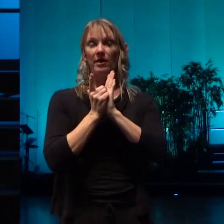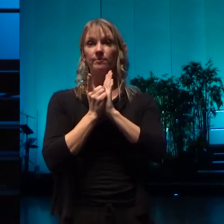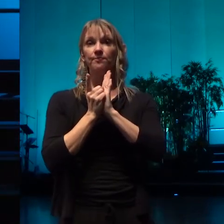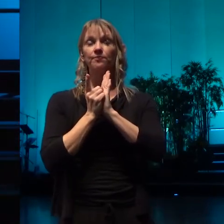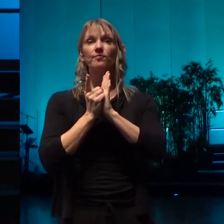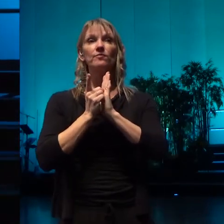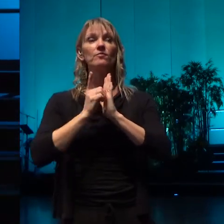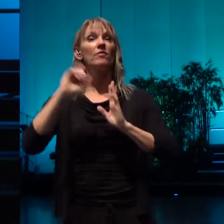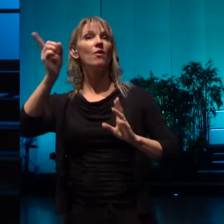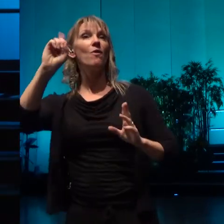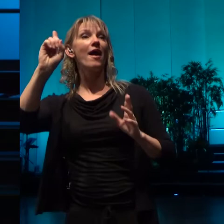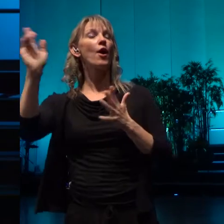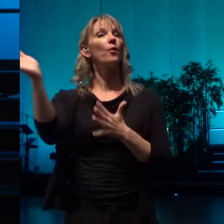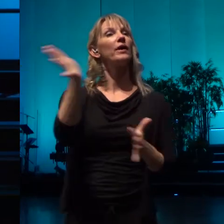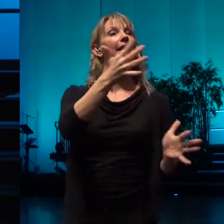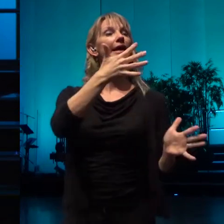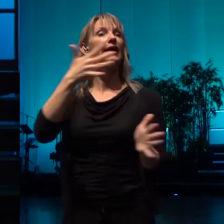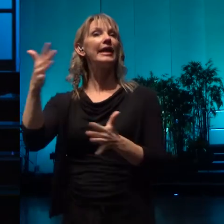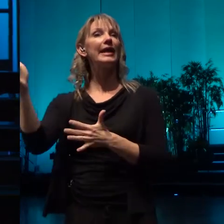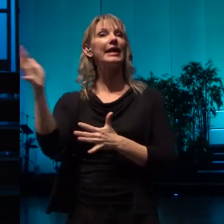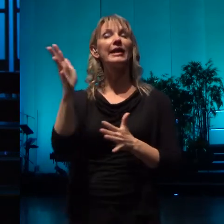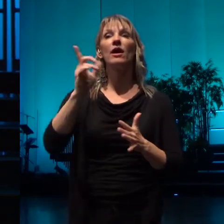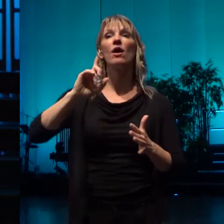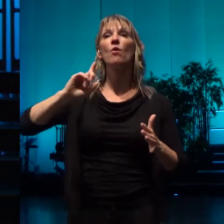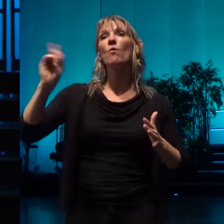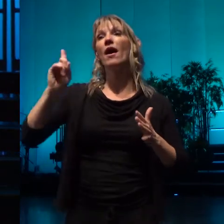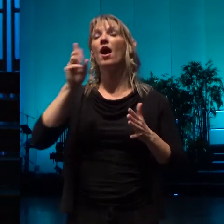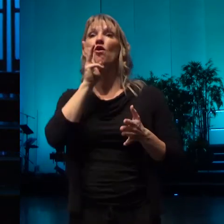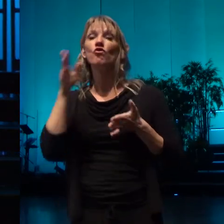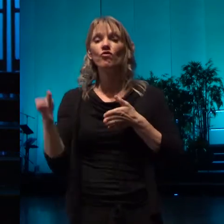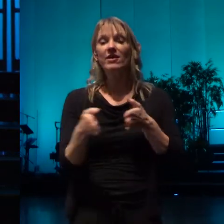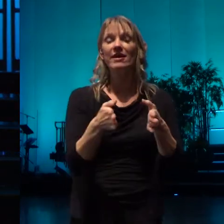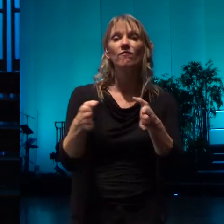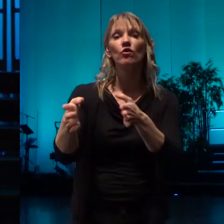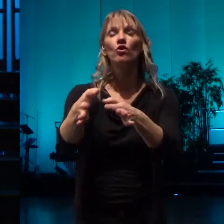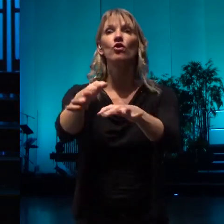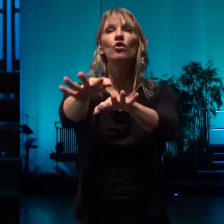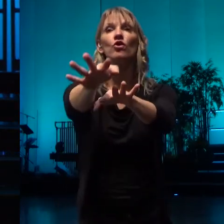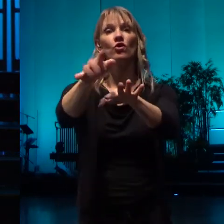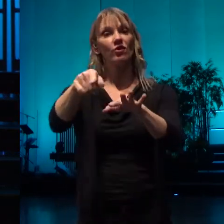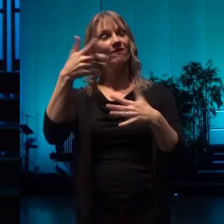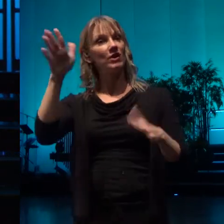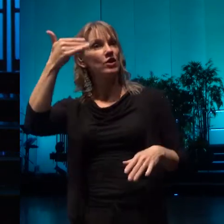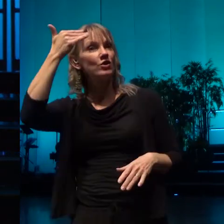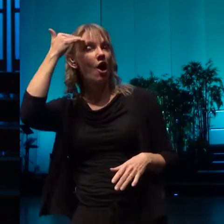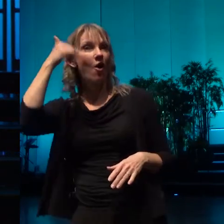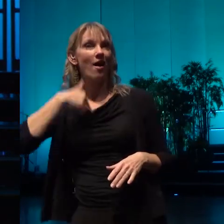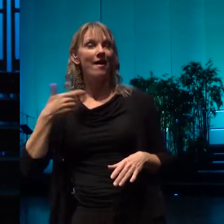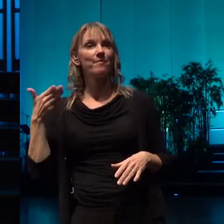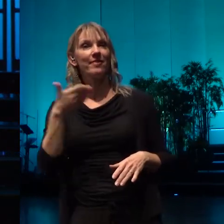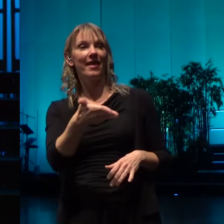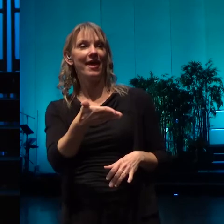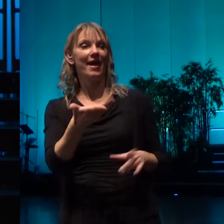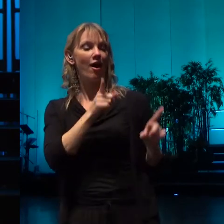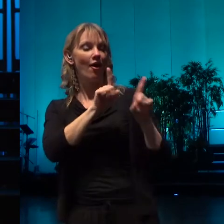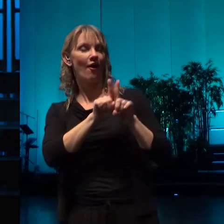Wherever that wind might blow, wherever that river rolls, you know I'll be there with